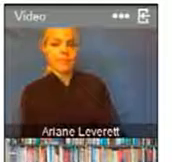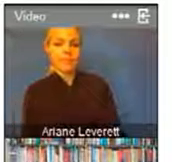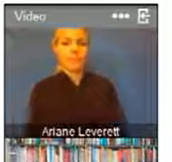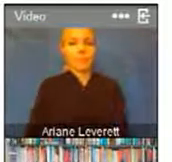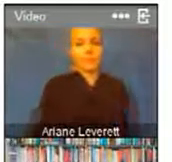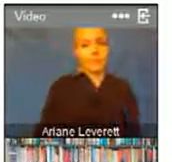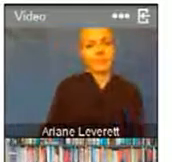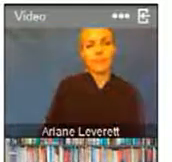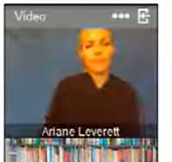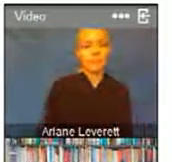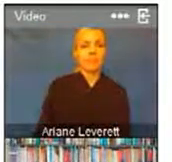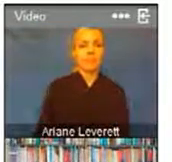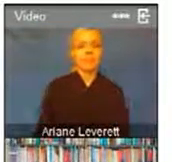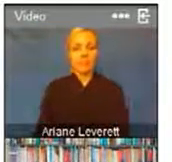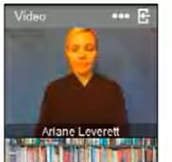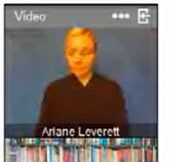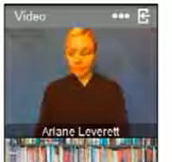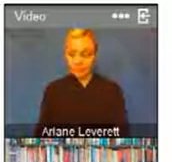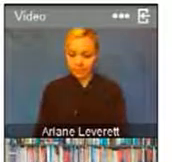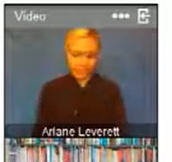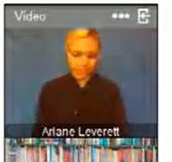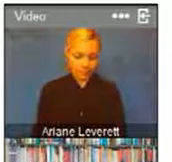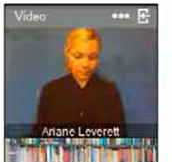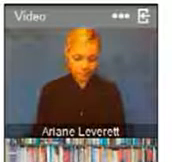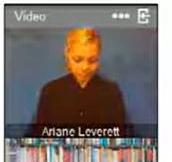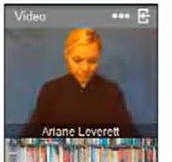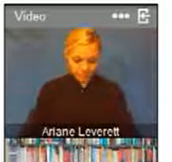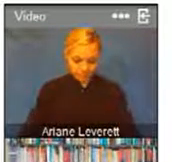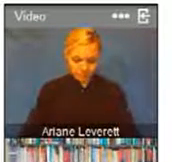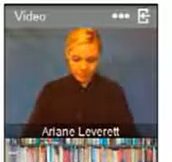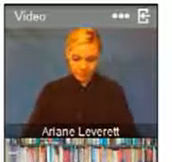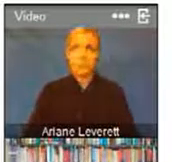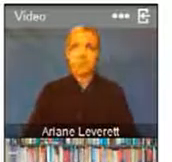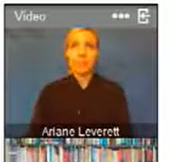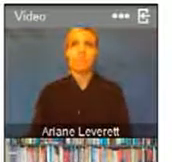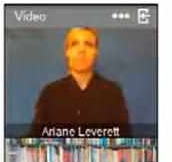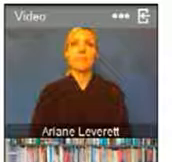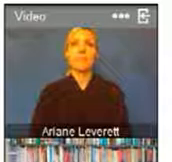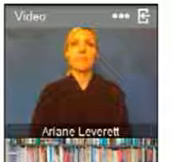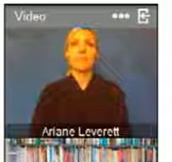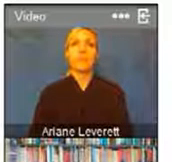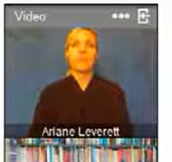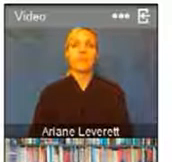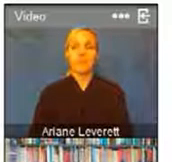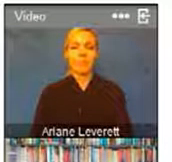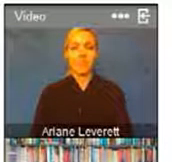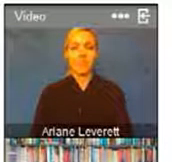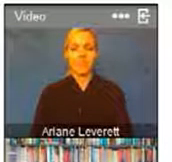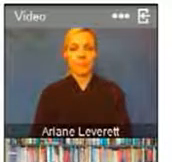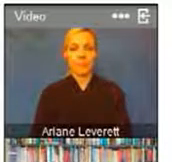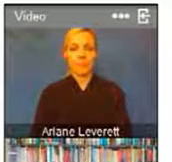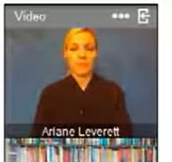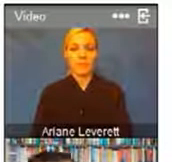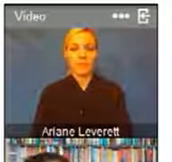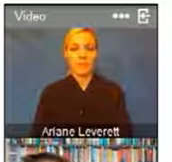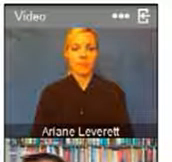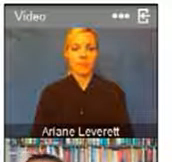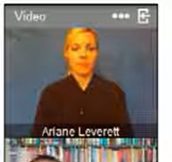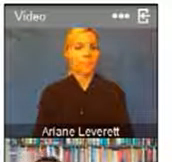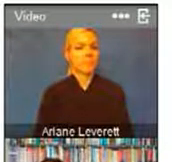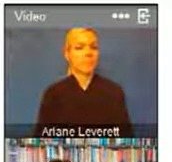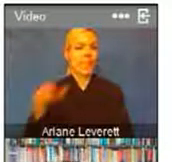education, poverty, things we mentioned before. And there is the the need to